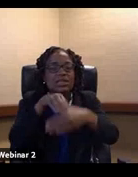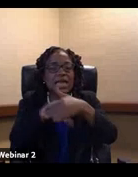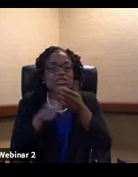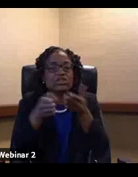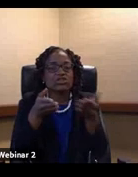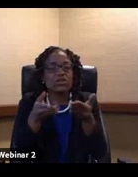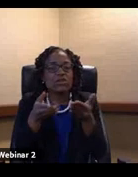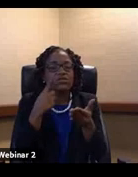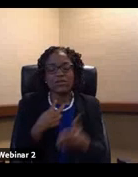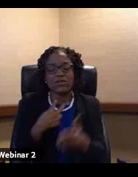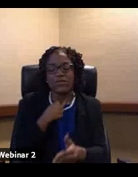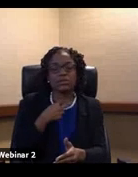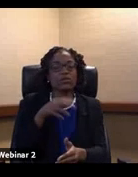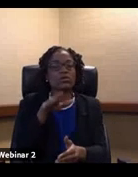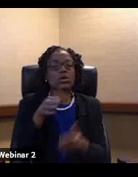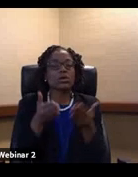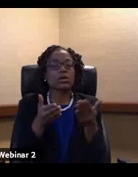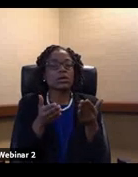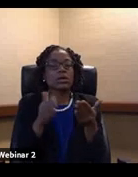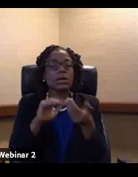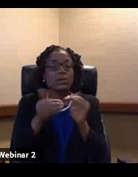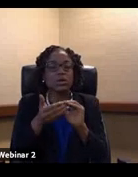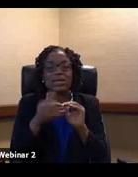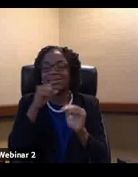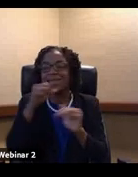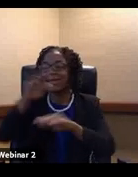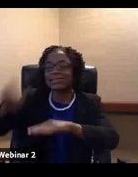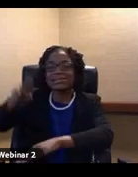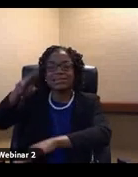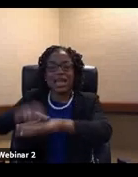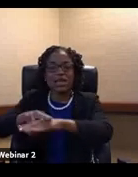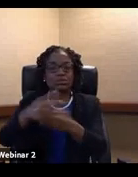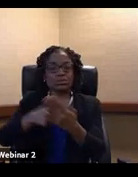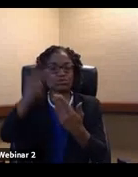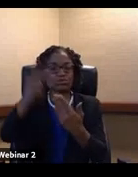communities and not national and regional training projects.